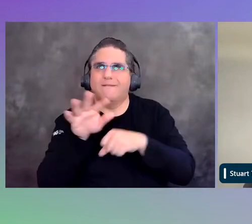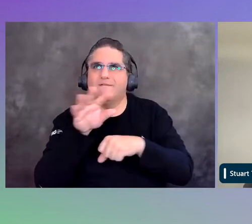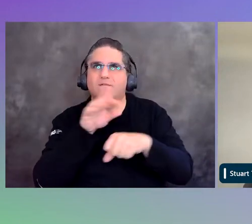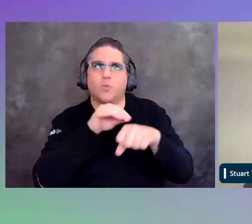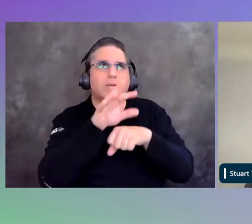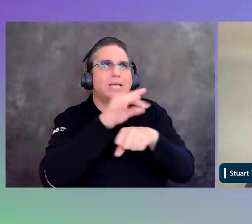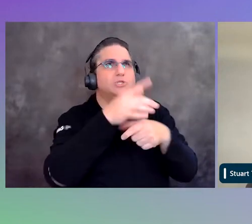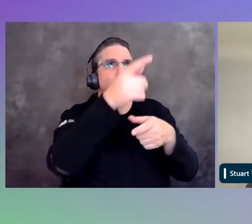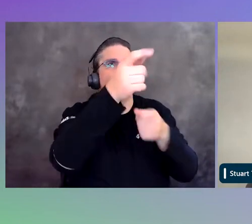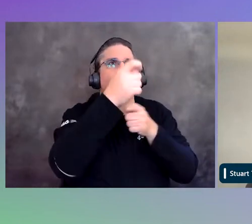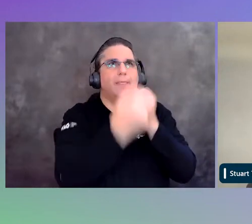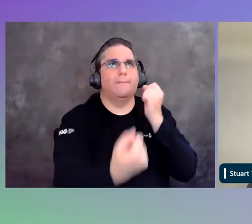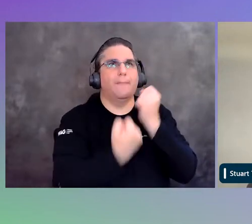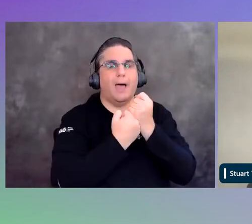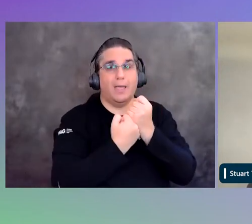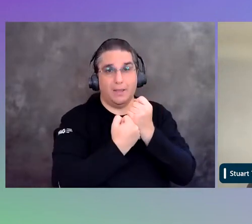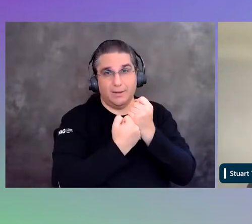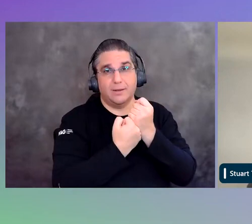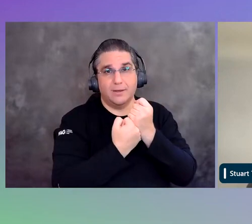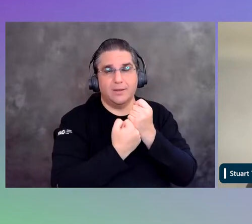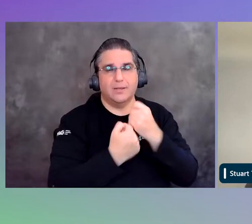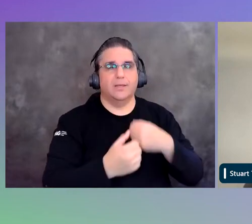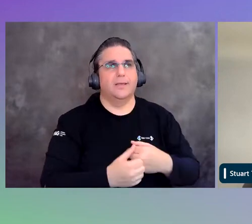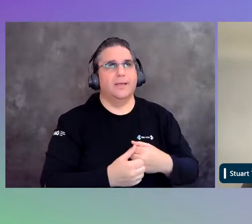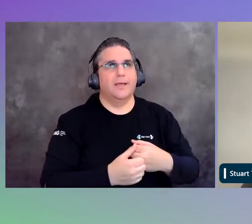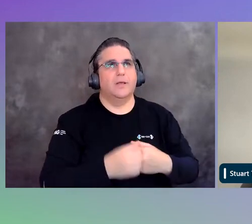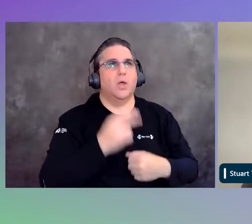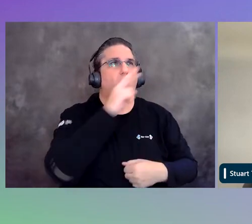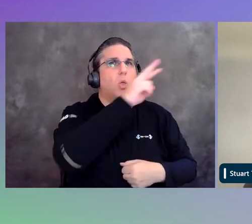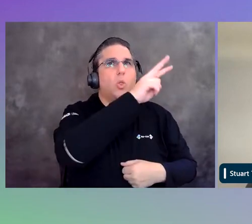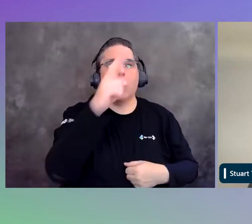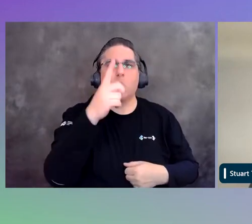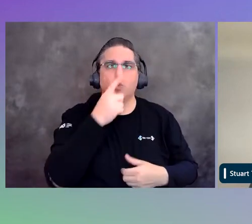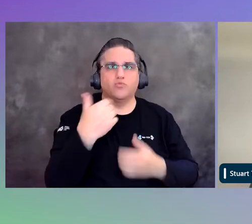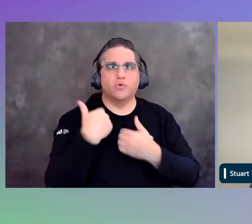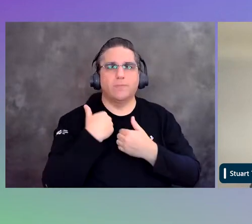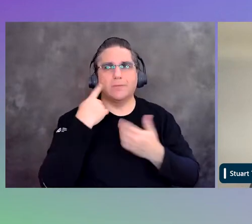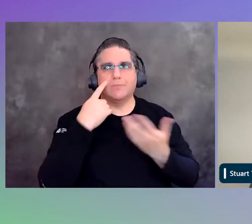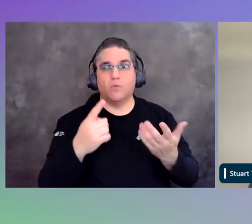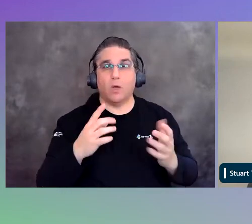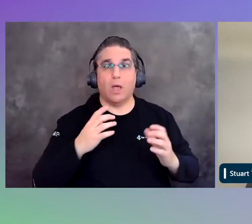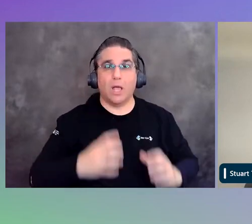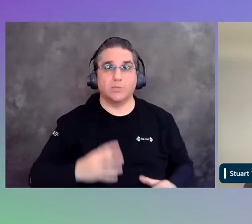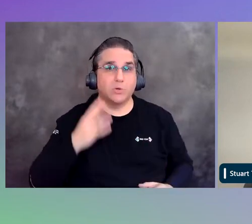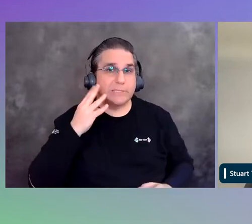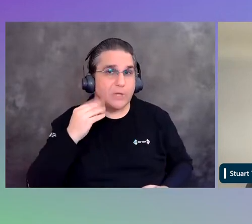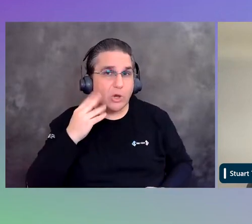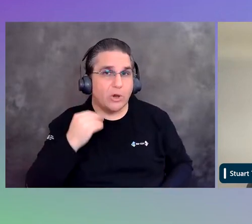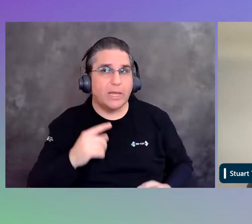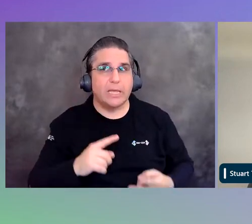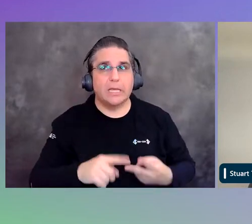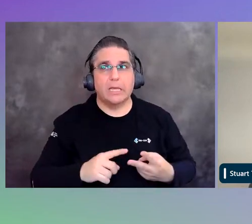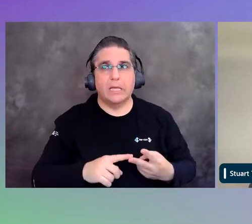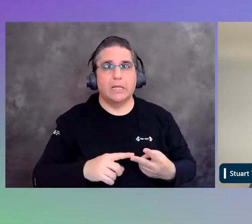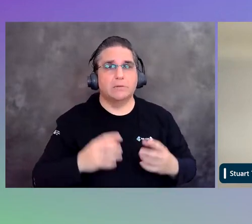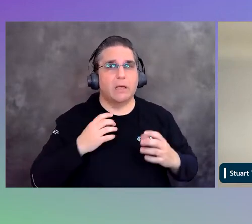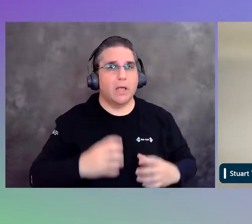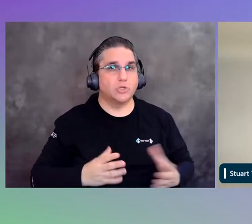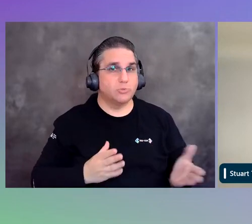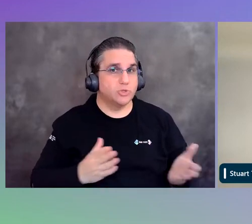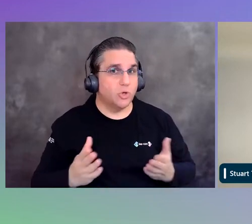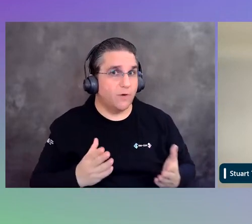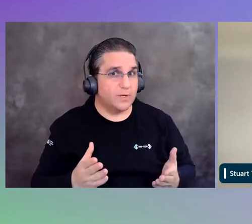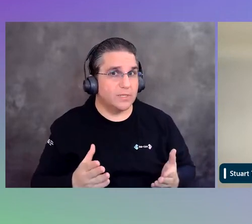buy-in? Look at the people that are responsible for customer experience, people for customer service. If you can show